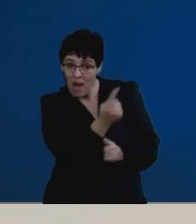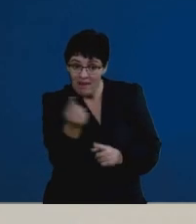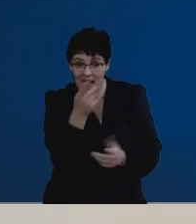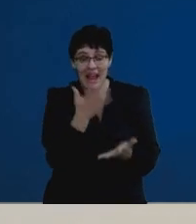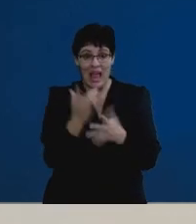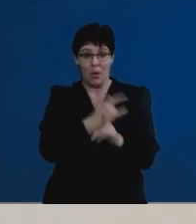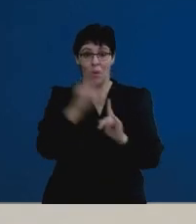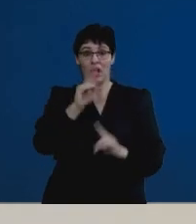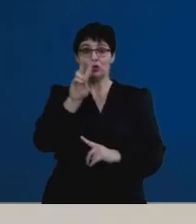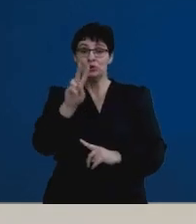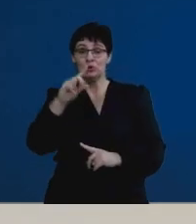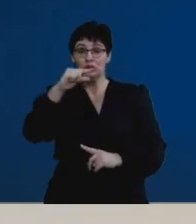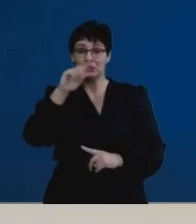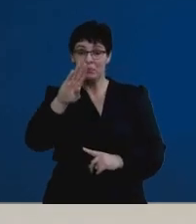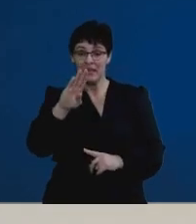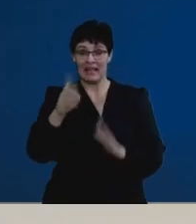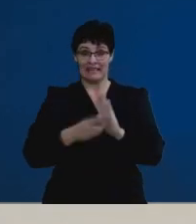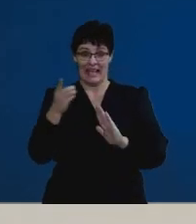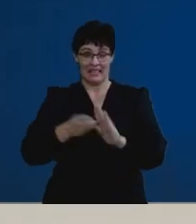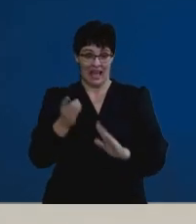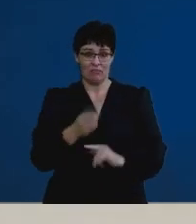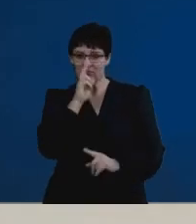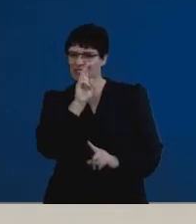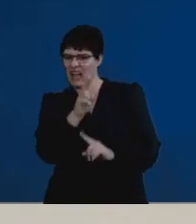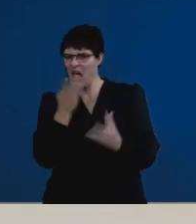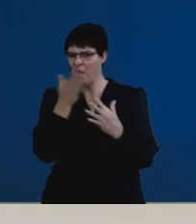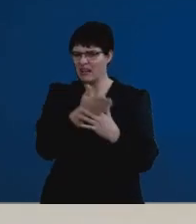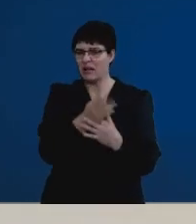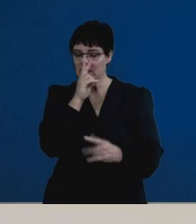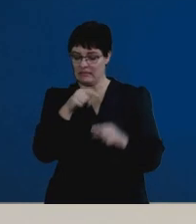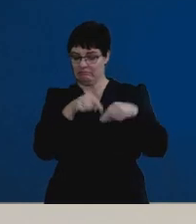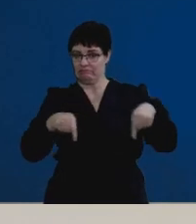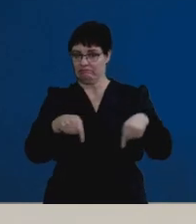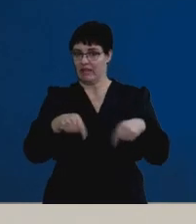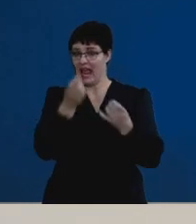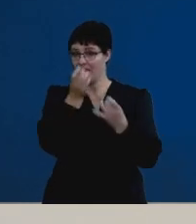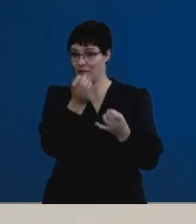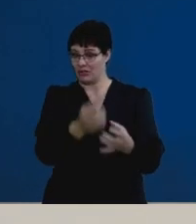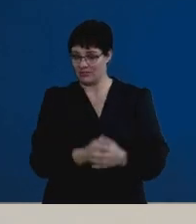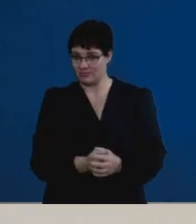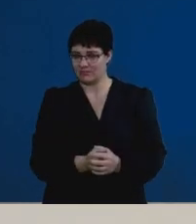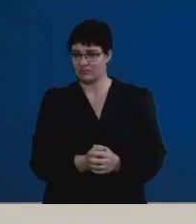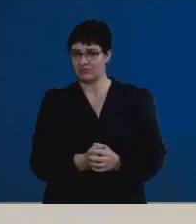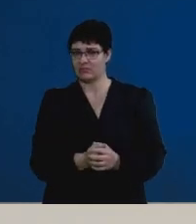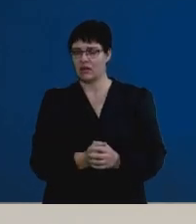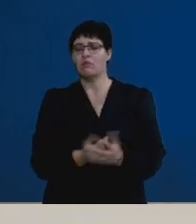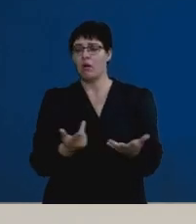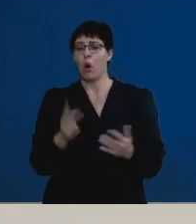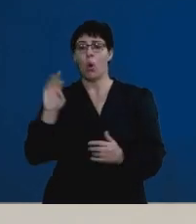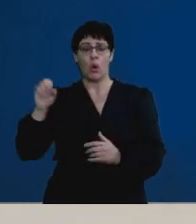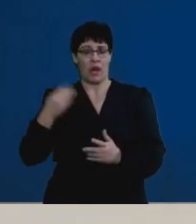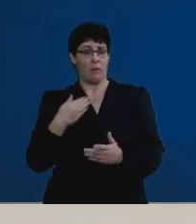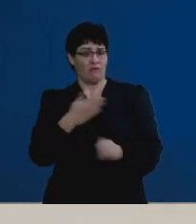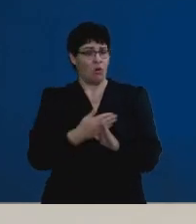2 gigs of data. To enter, see the details below. Before I go over to you again, please don't forget